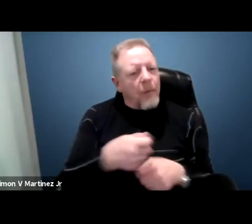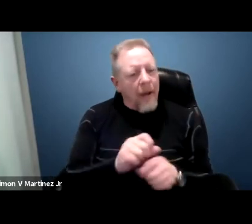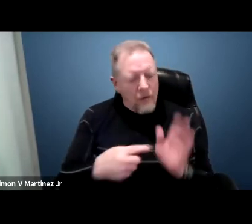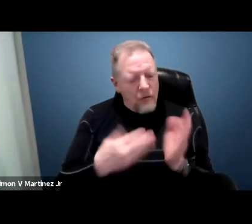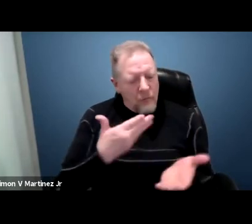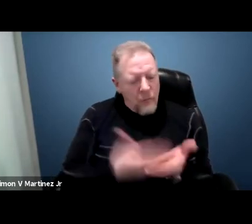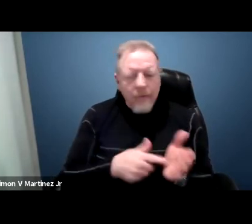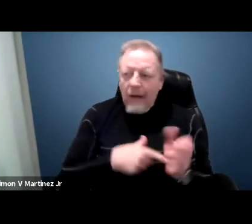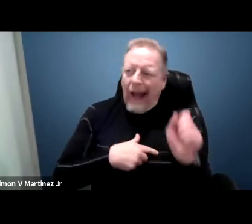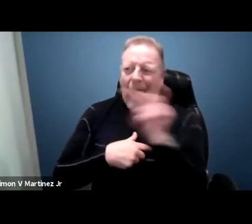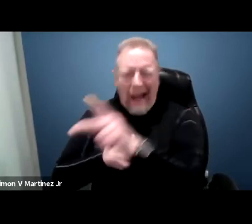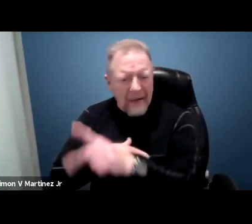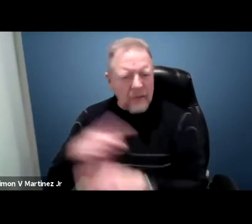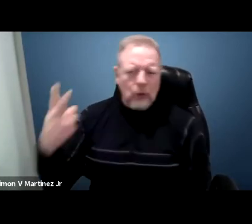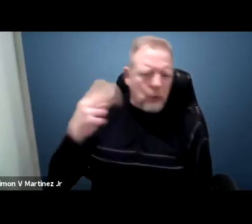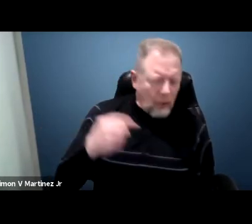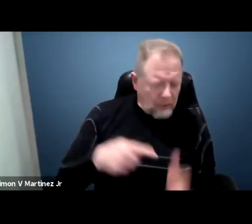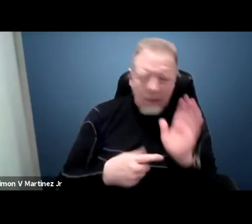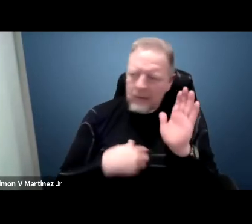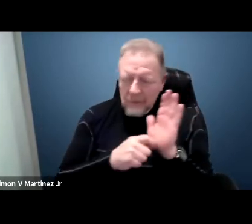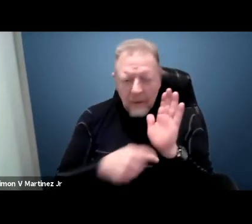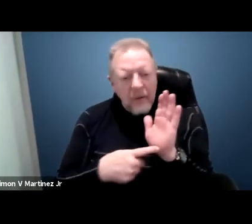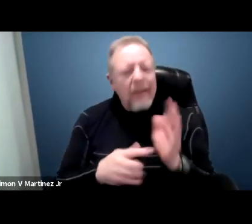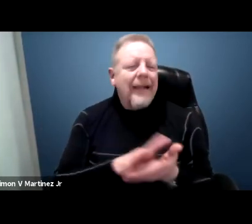what exactly you said.